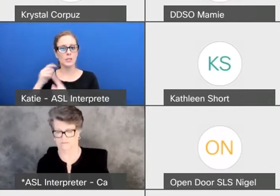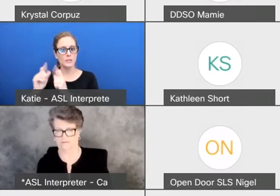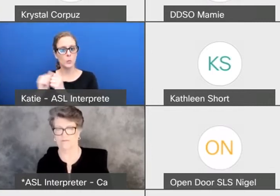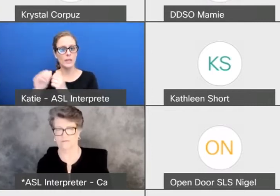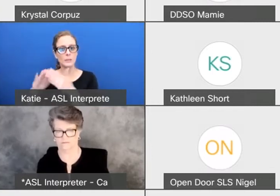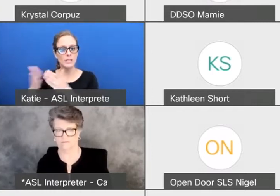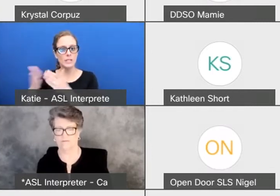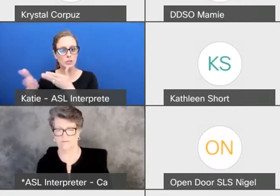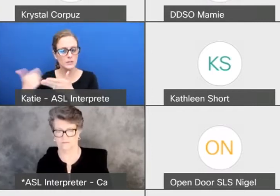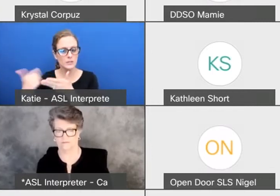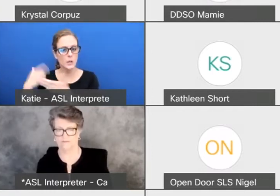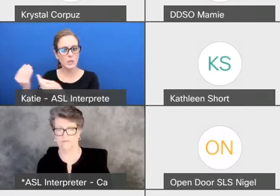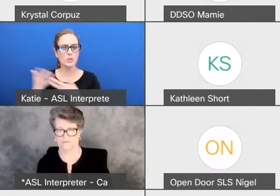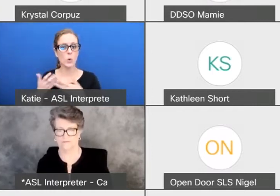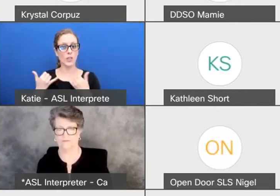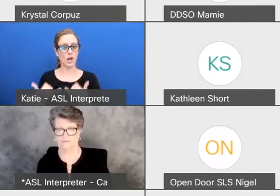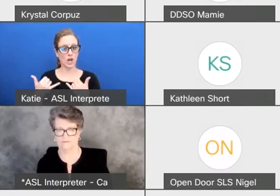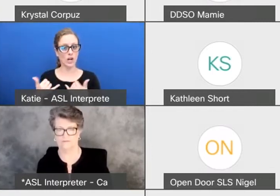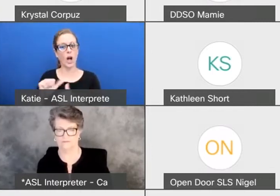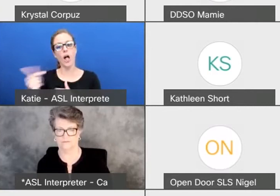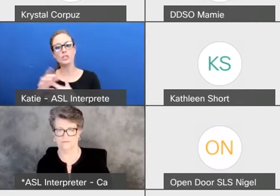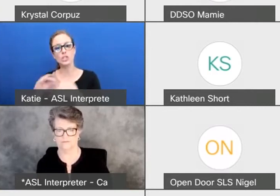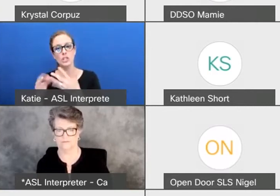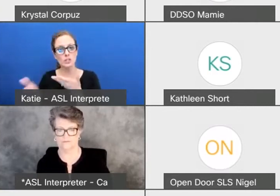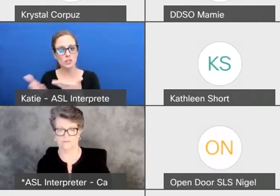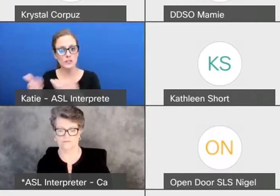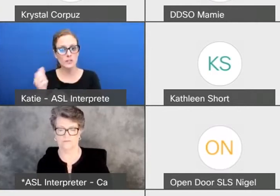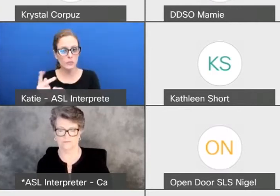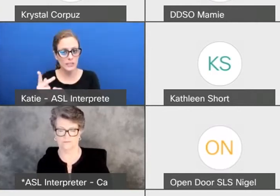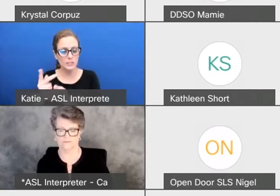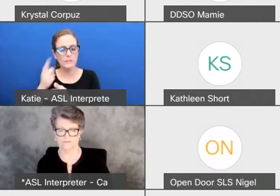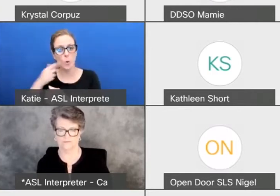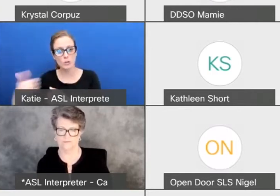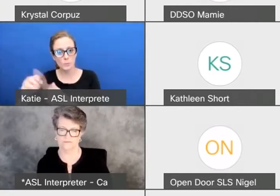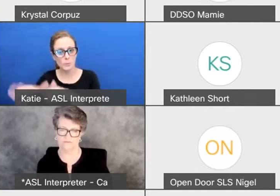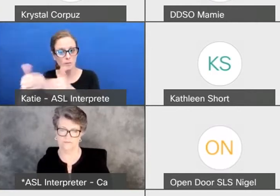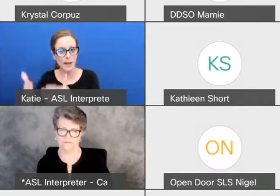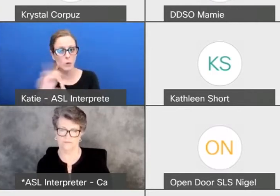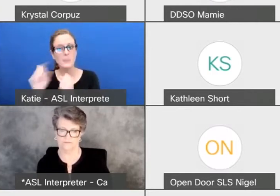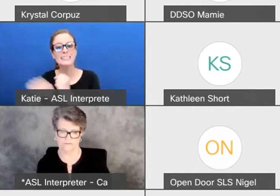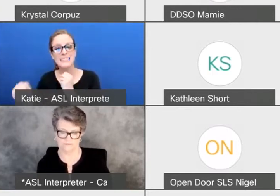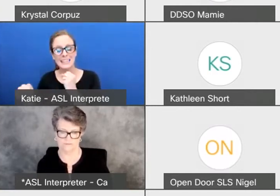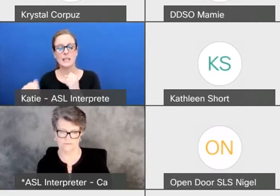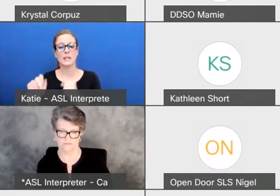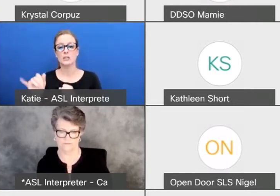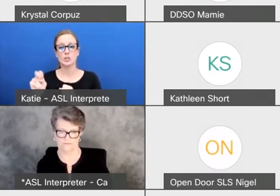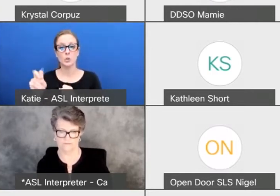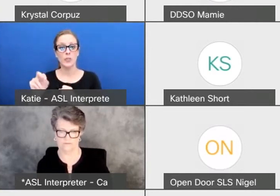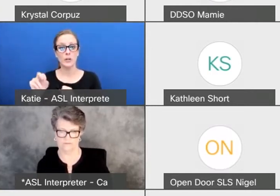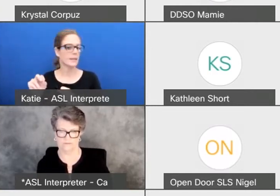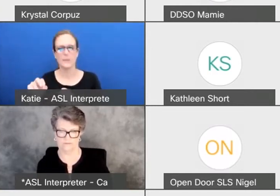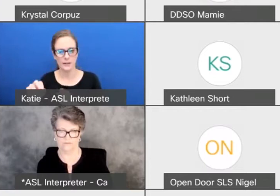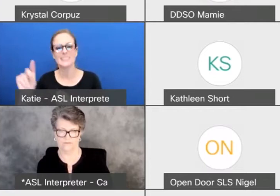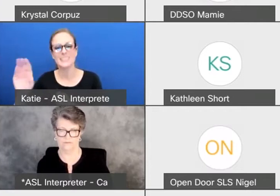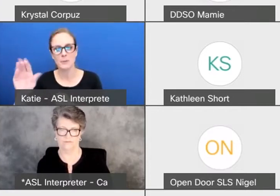that the current alternative services authorizations for transportation providers would be extended from June 30th to December 31st. Is this